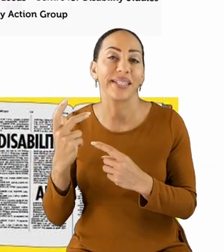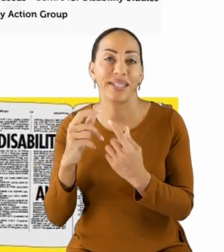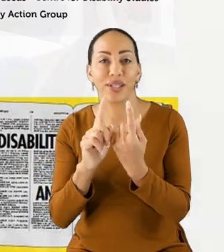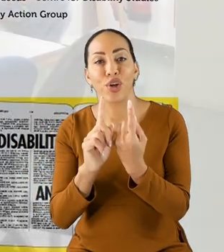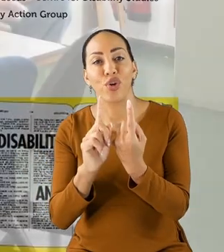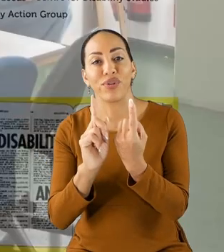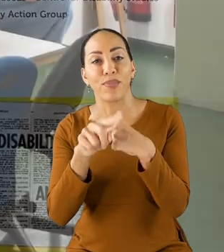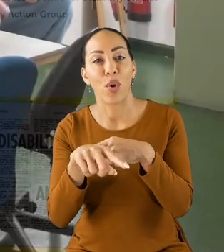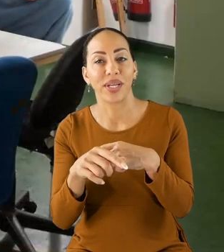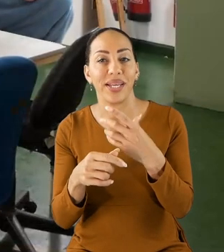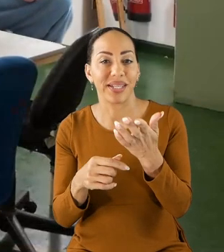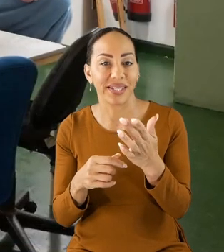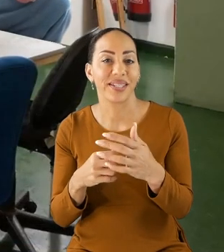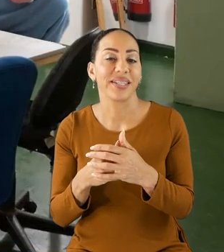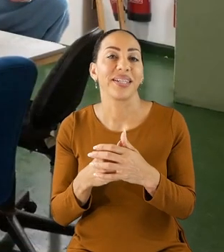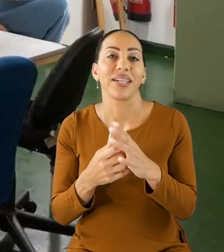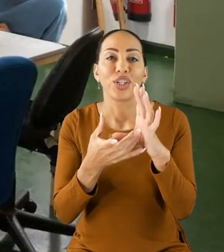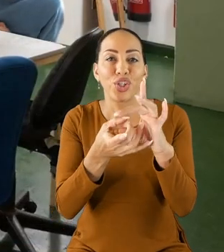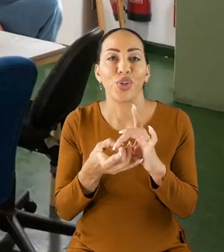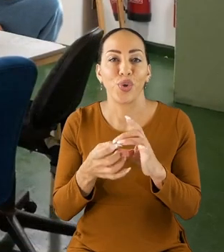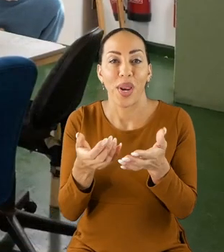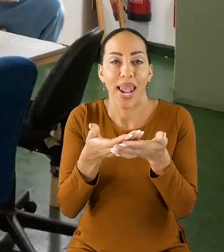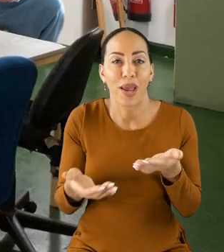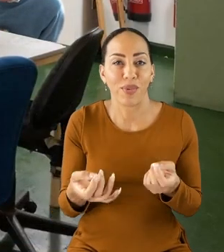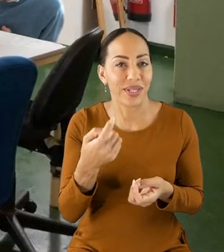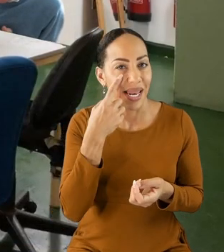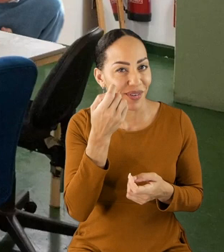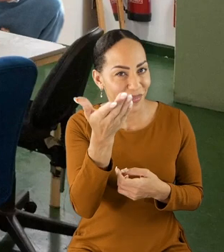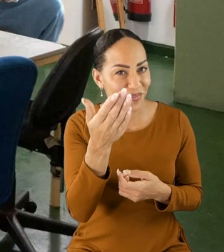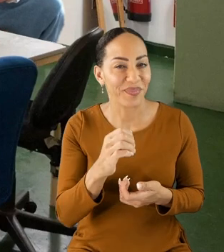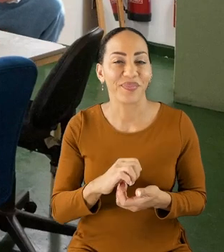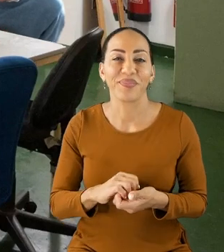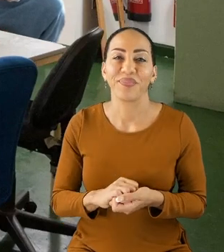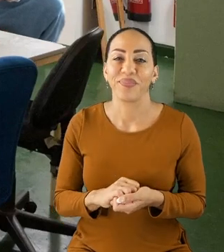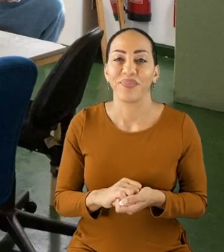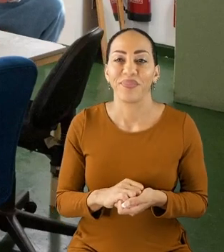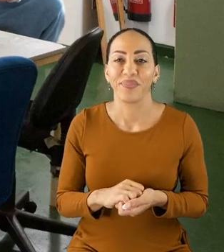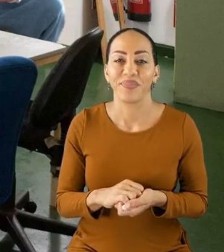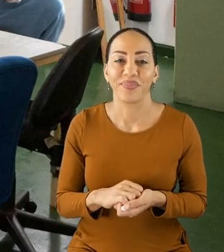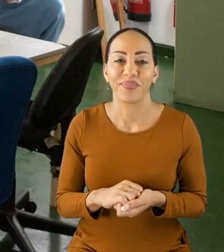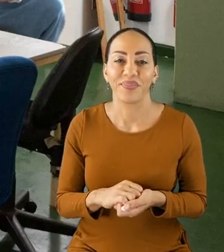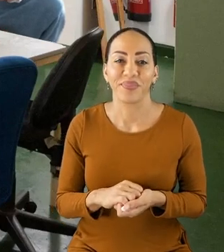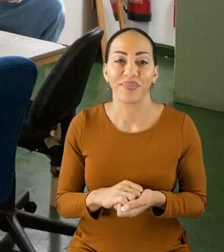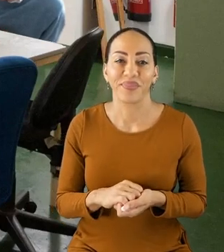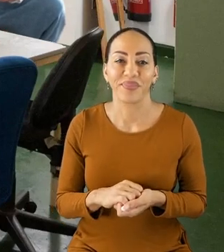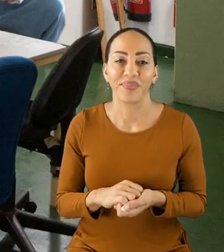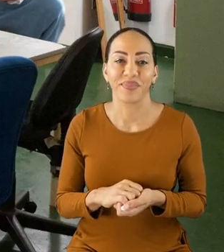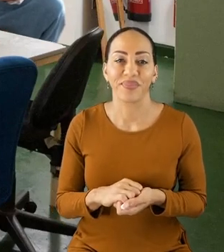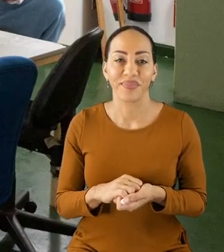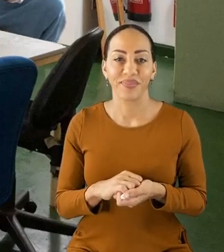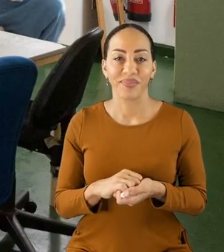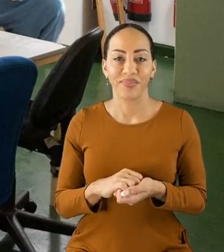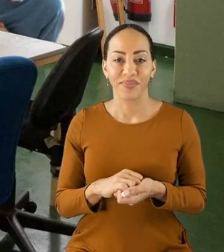Leeds University did in response to us calling for work on language in that year. Yeah, let's have the